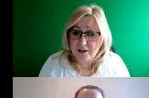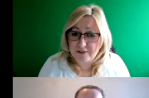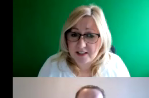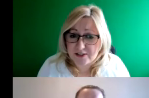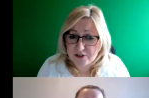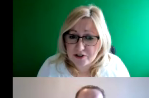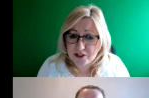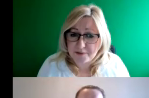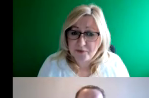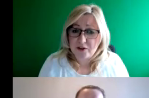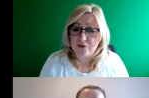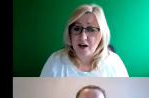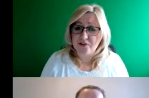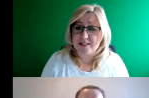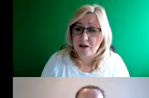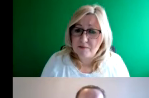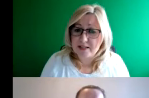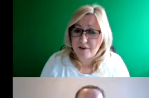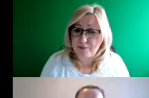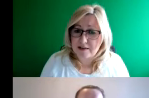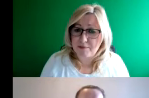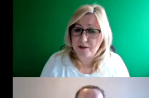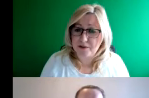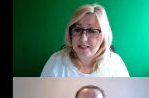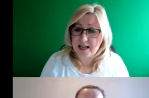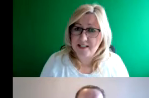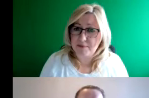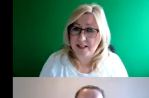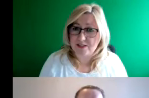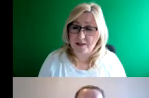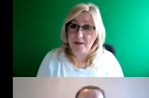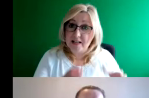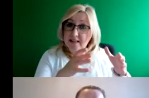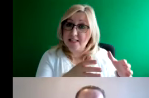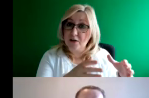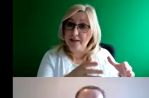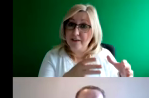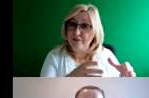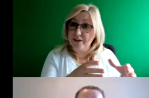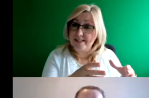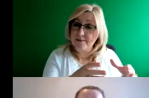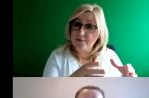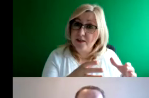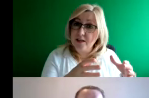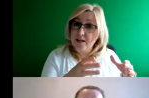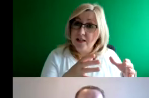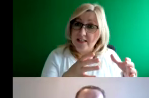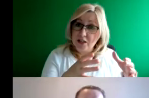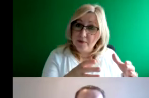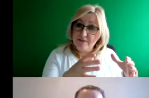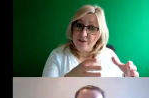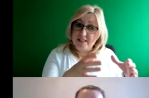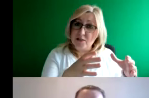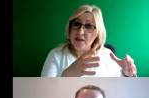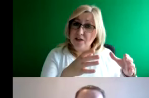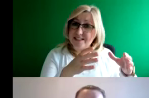of this structure, you've got the some deaf people who attended mainstream. That's coming in first. It's